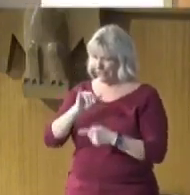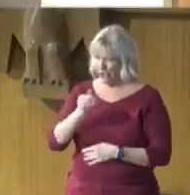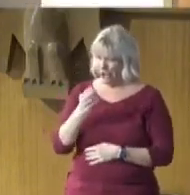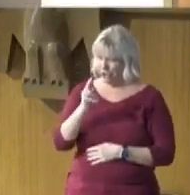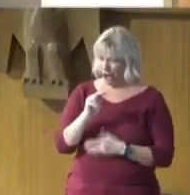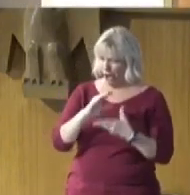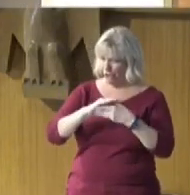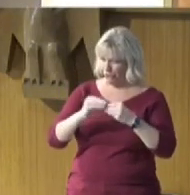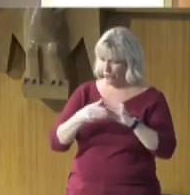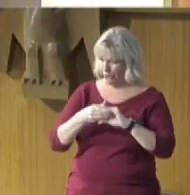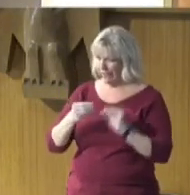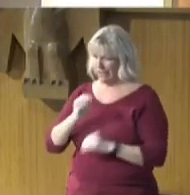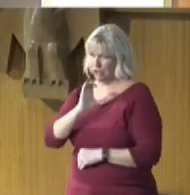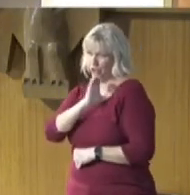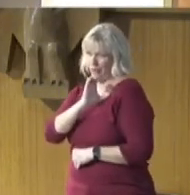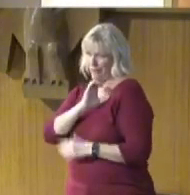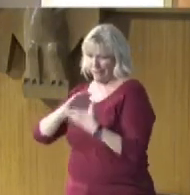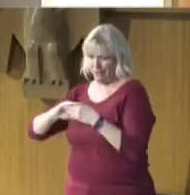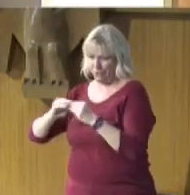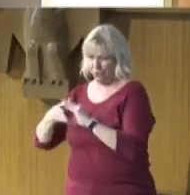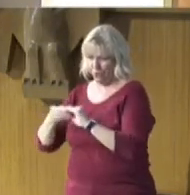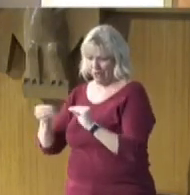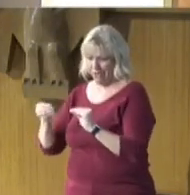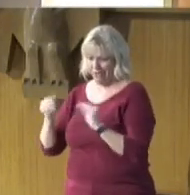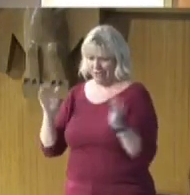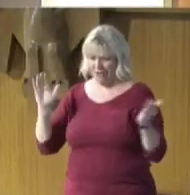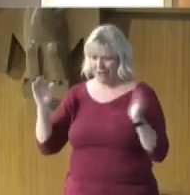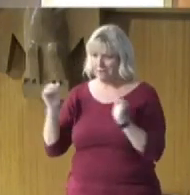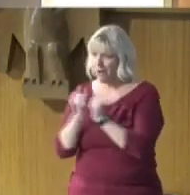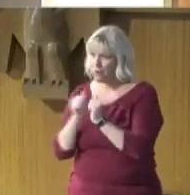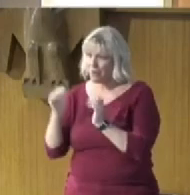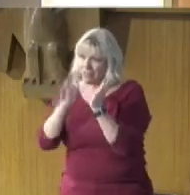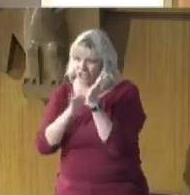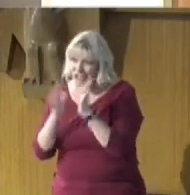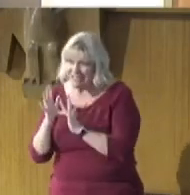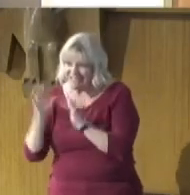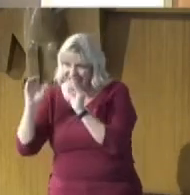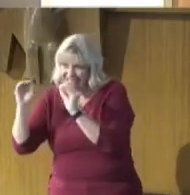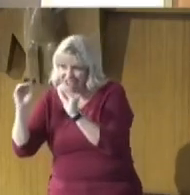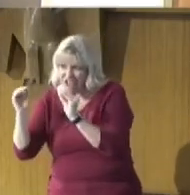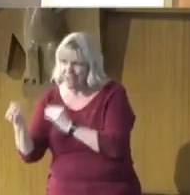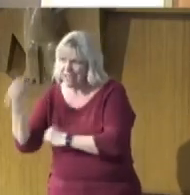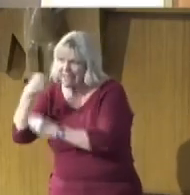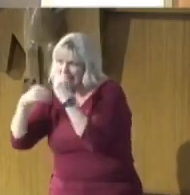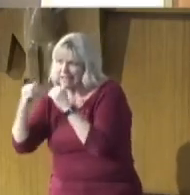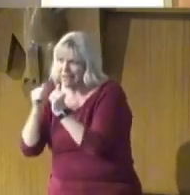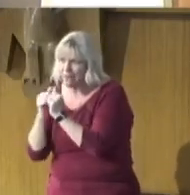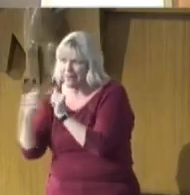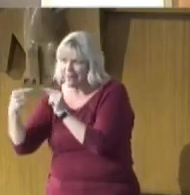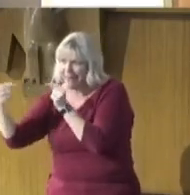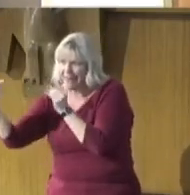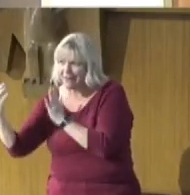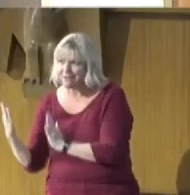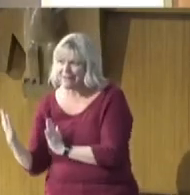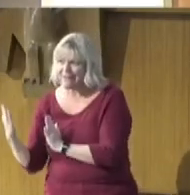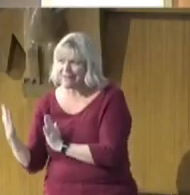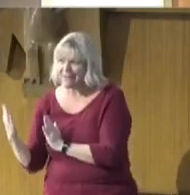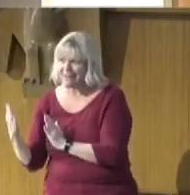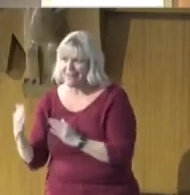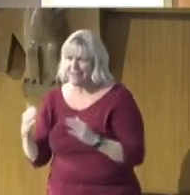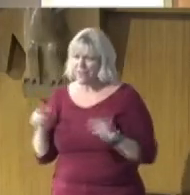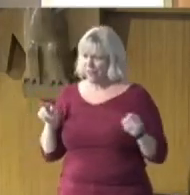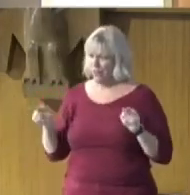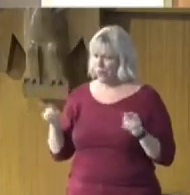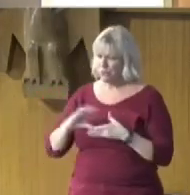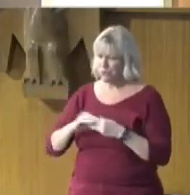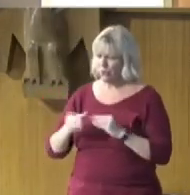and Cerinthus, and the teaching of Jesus and eating with tax collectors, there is a path before all of us